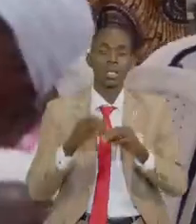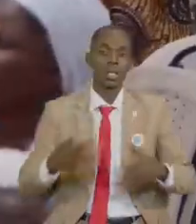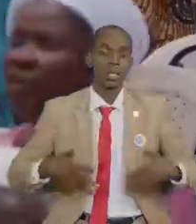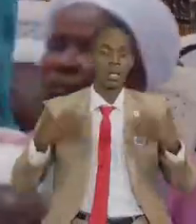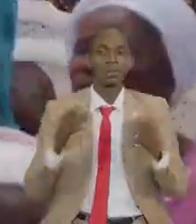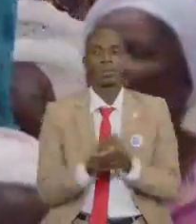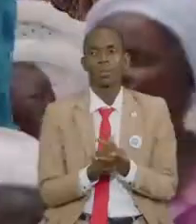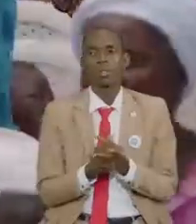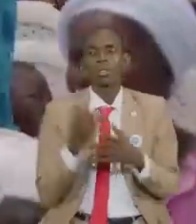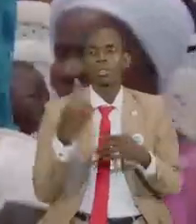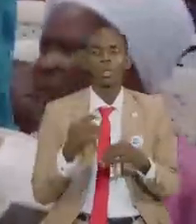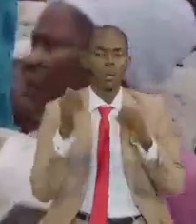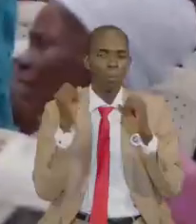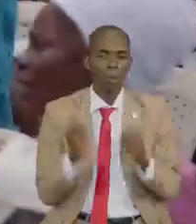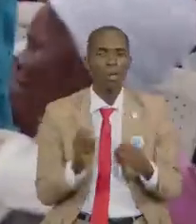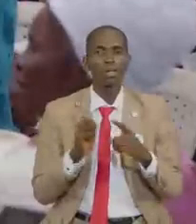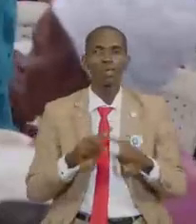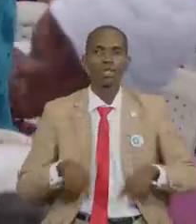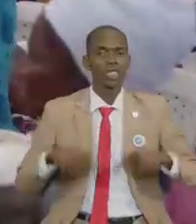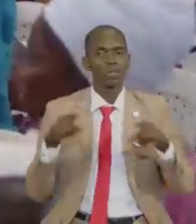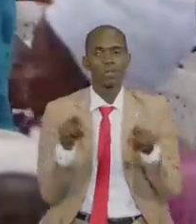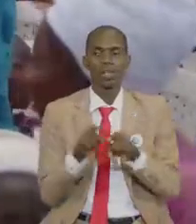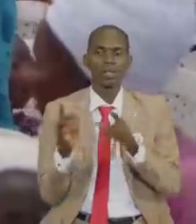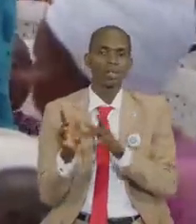the power to live like Jesus,